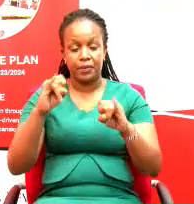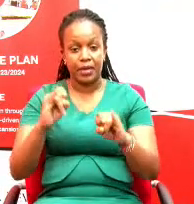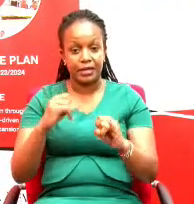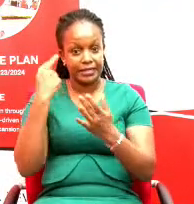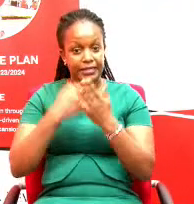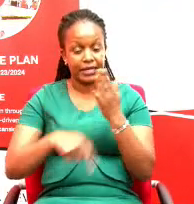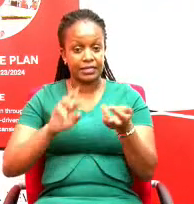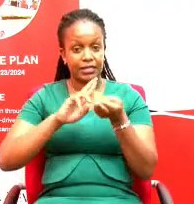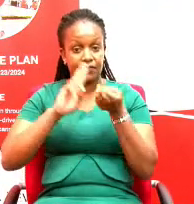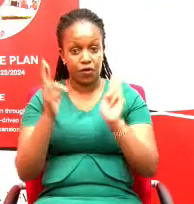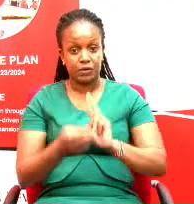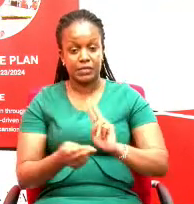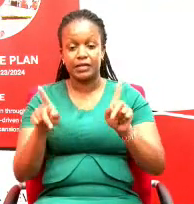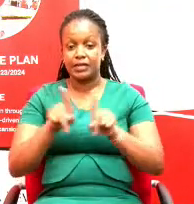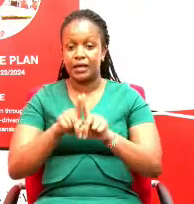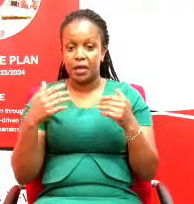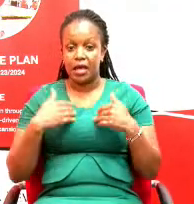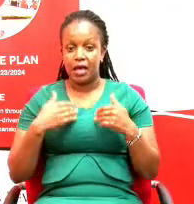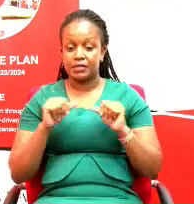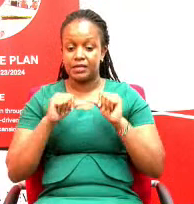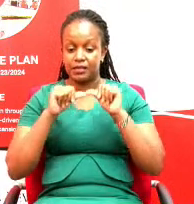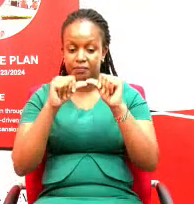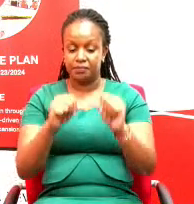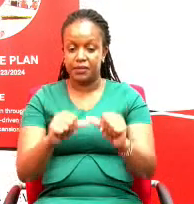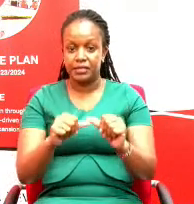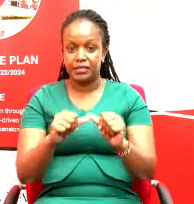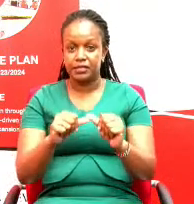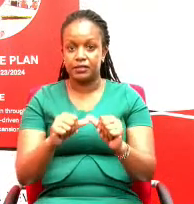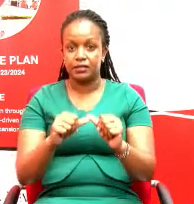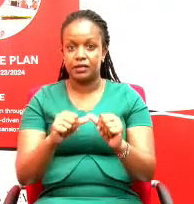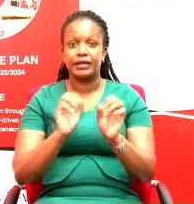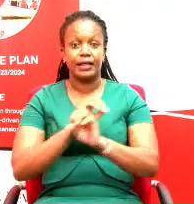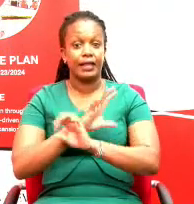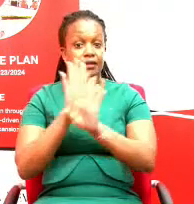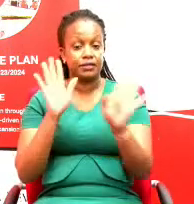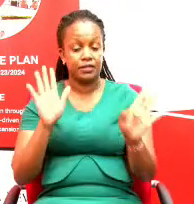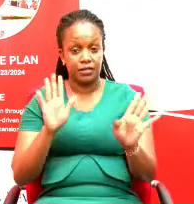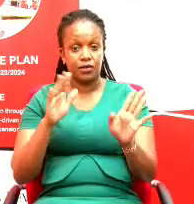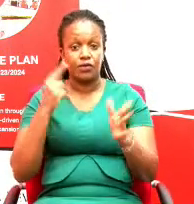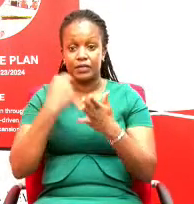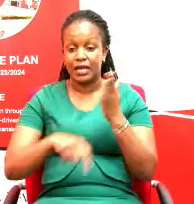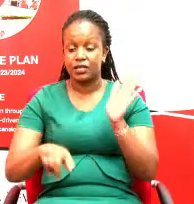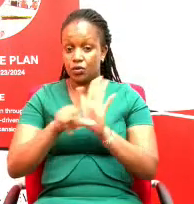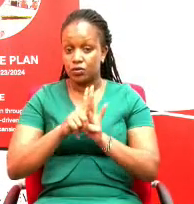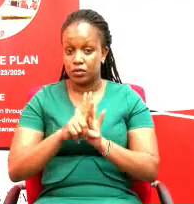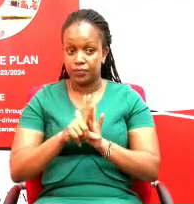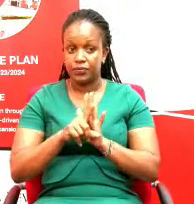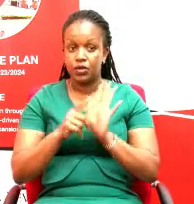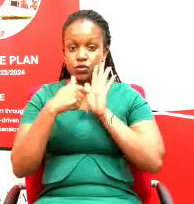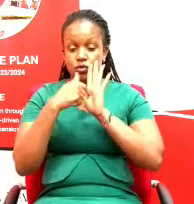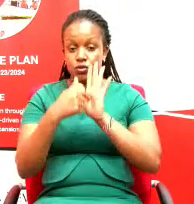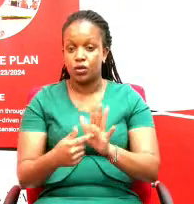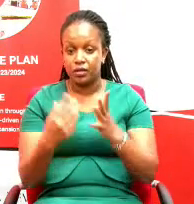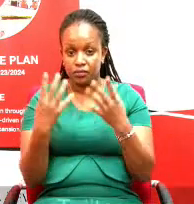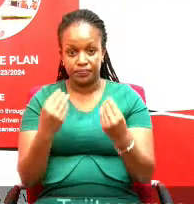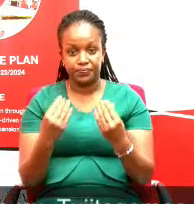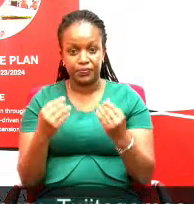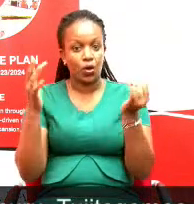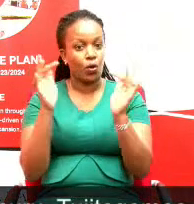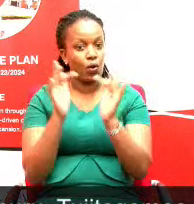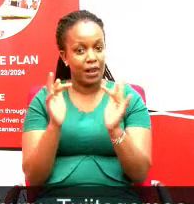policy reforms to ensure stability and clarity of tax laws. 3, expedite the rollout of simplified